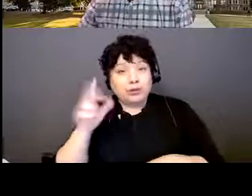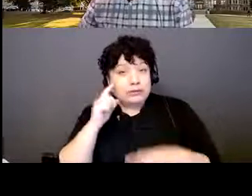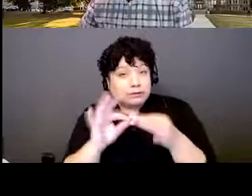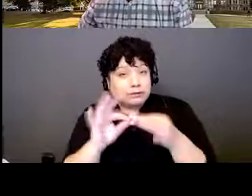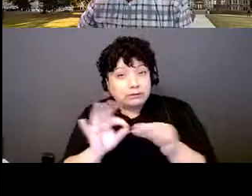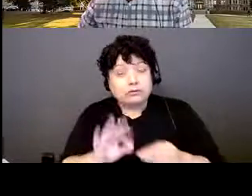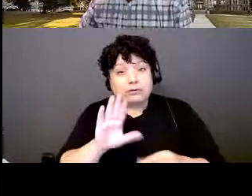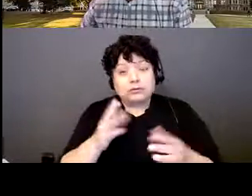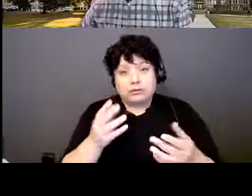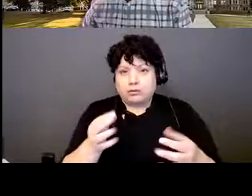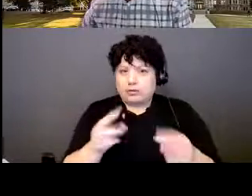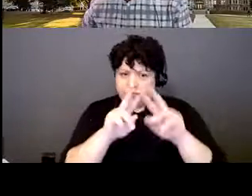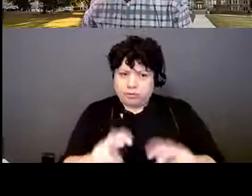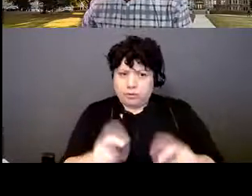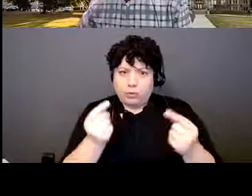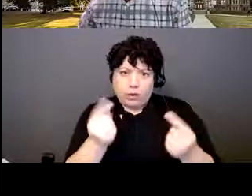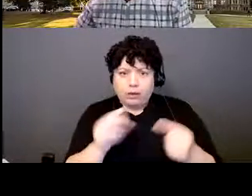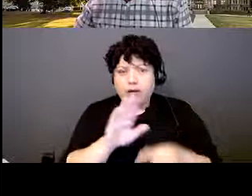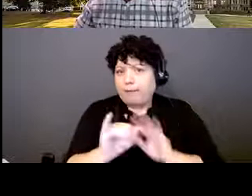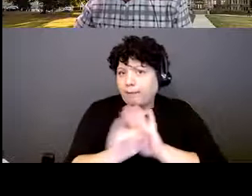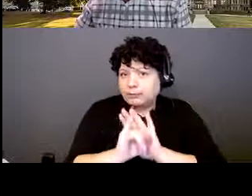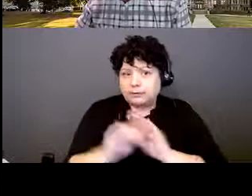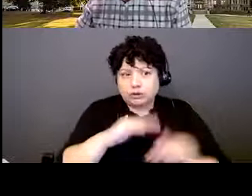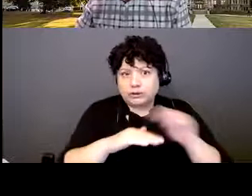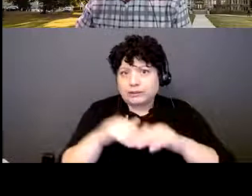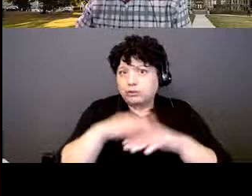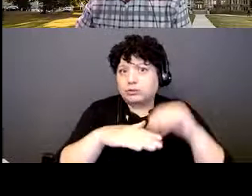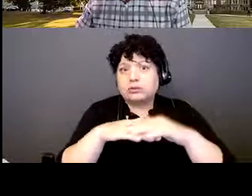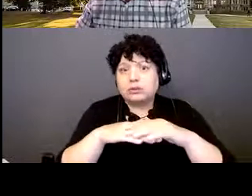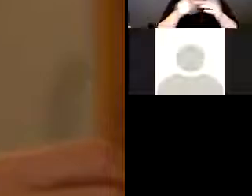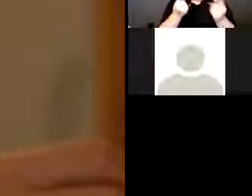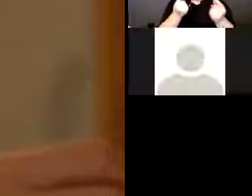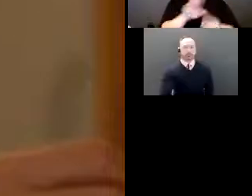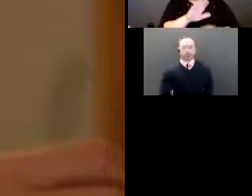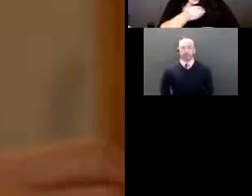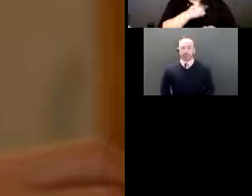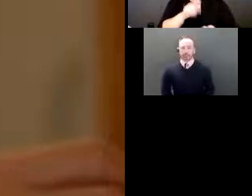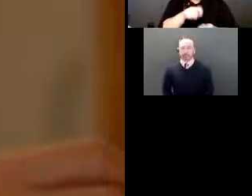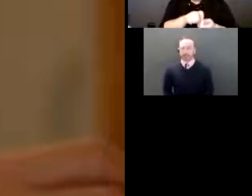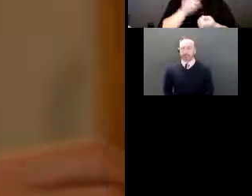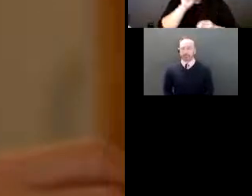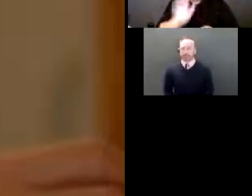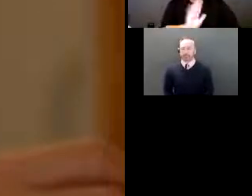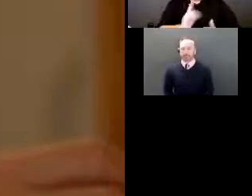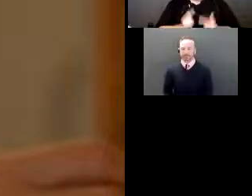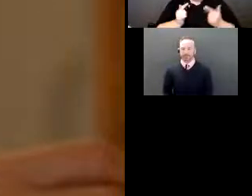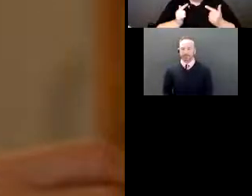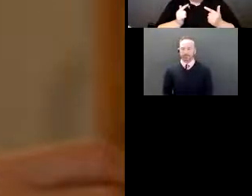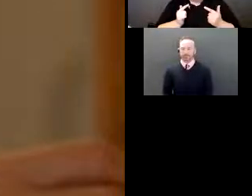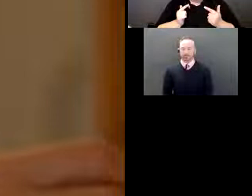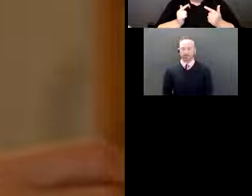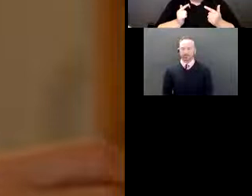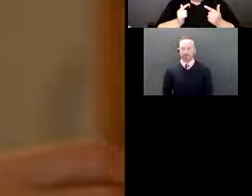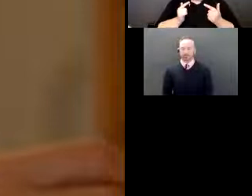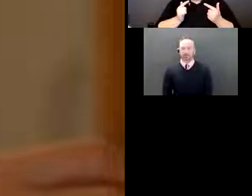the intersections, the specifics of people's lives. And of course, violence is not just